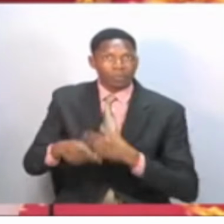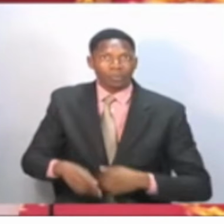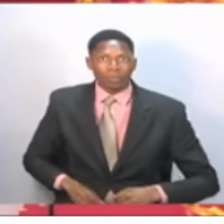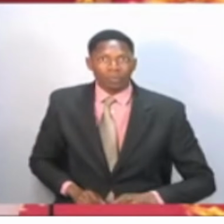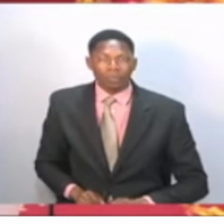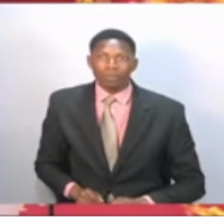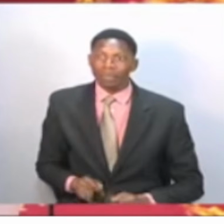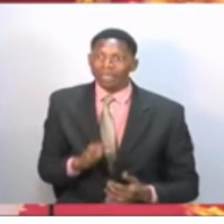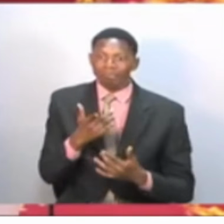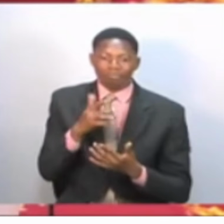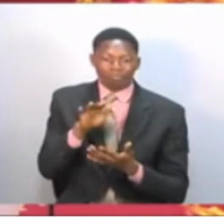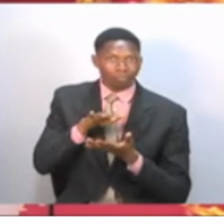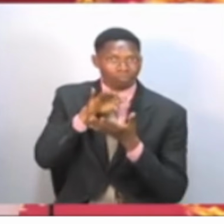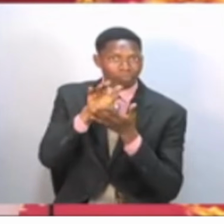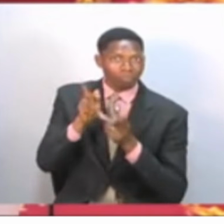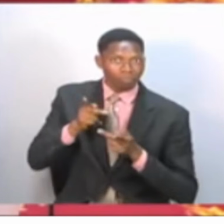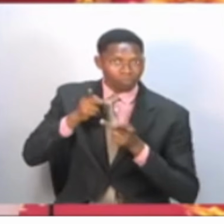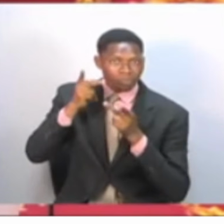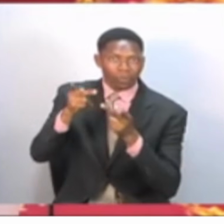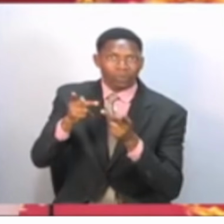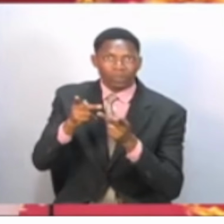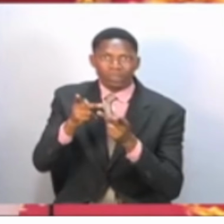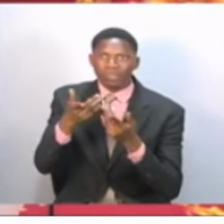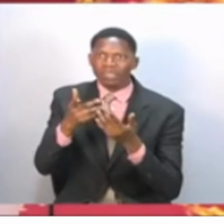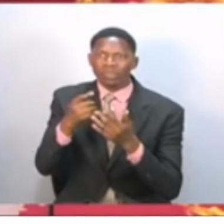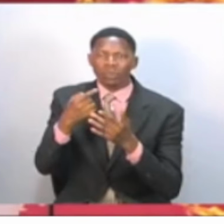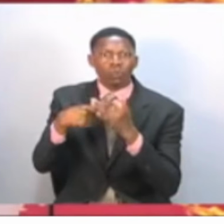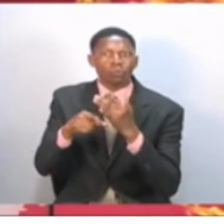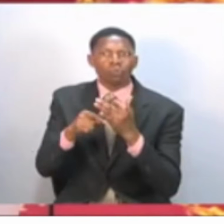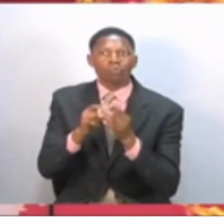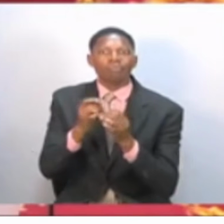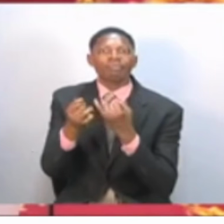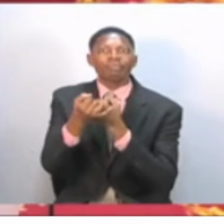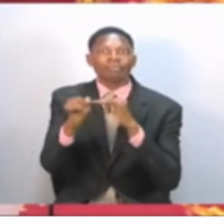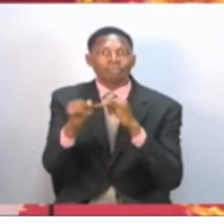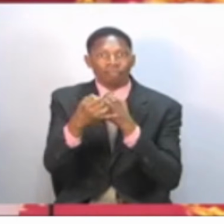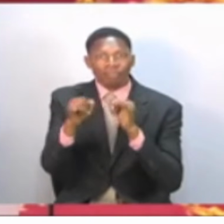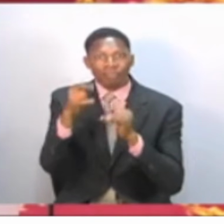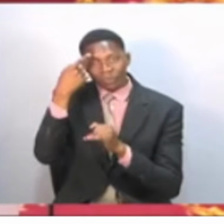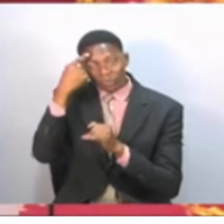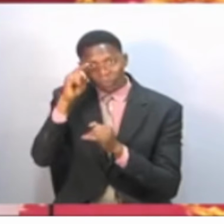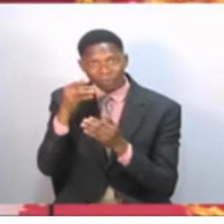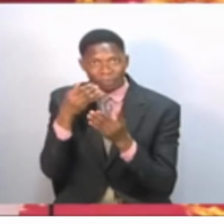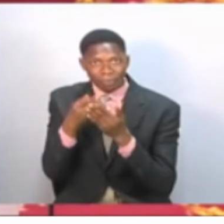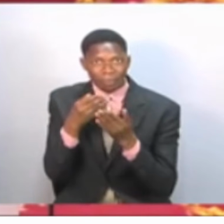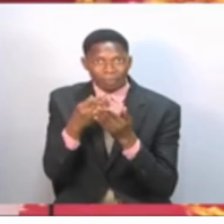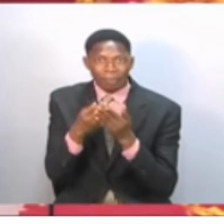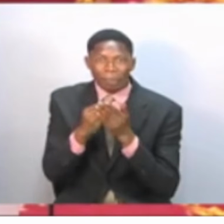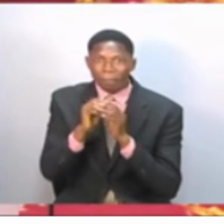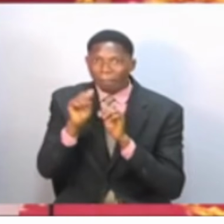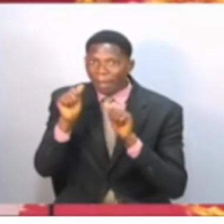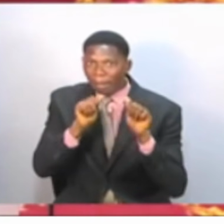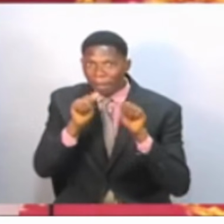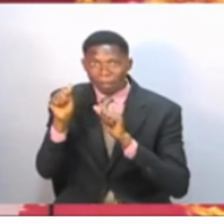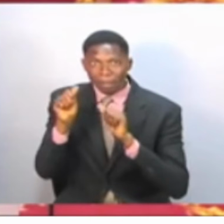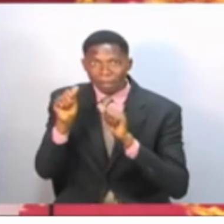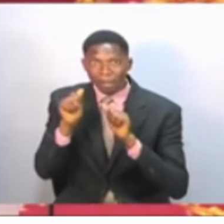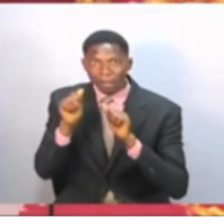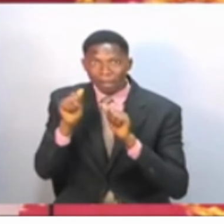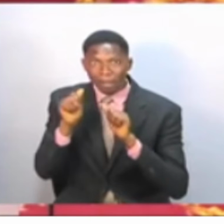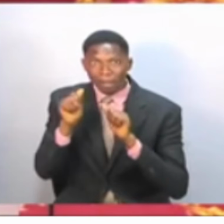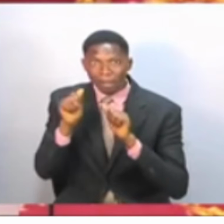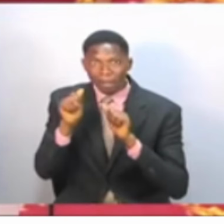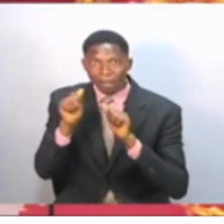submit proposals. Their proposals were then subjected to independent value for money assessment. We have instituted a